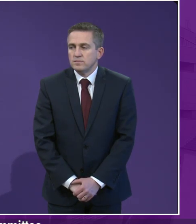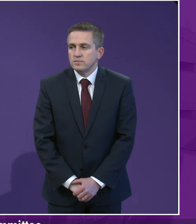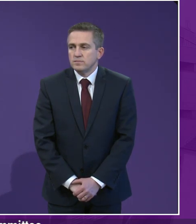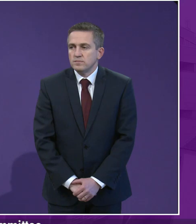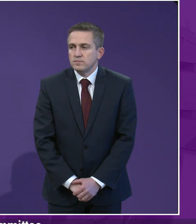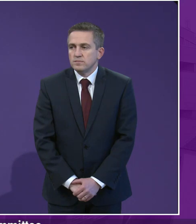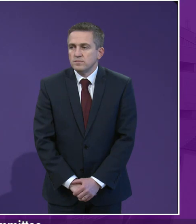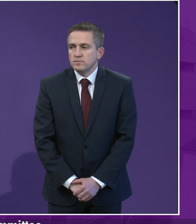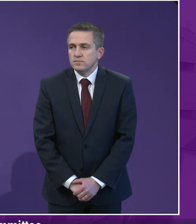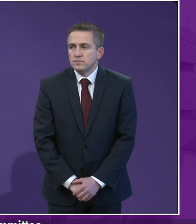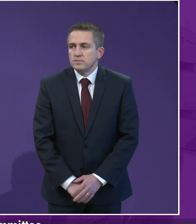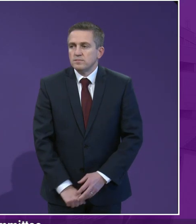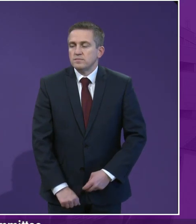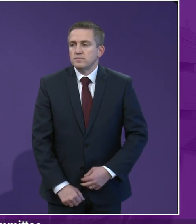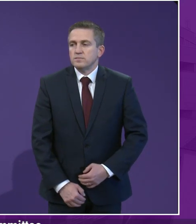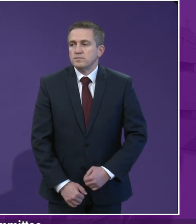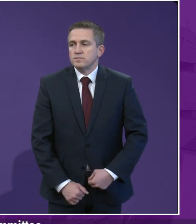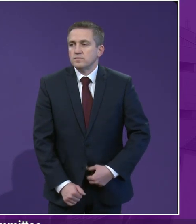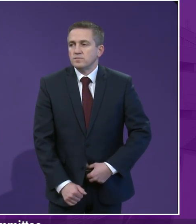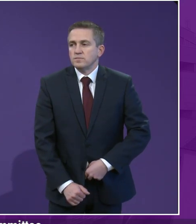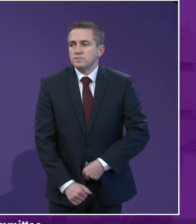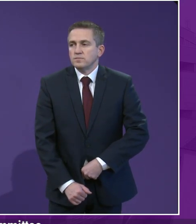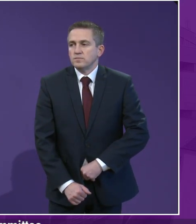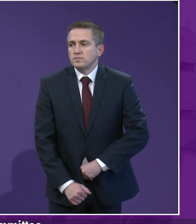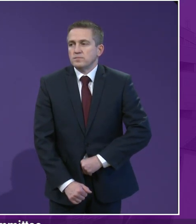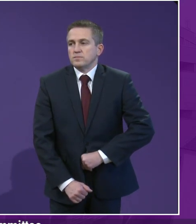You know, I think if deaf